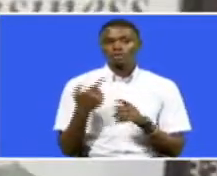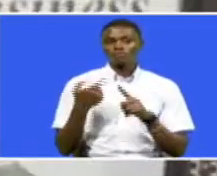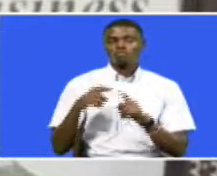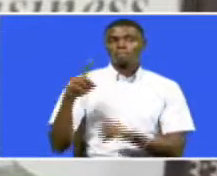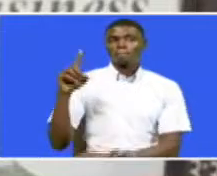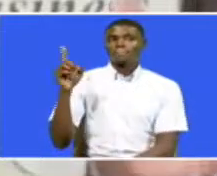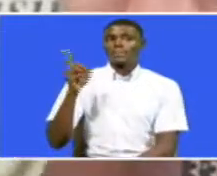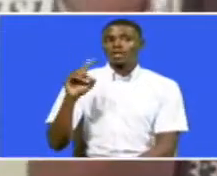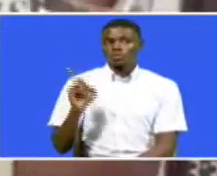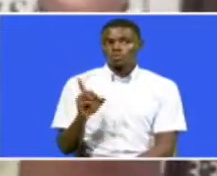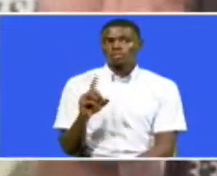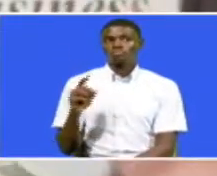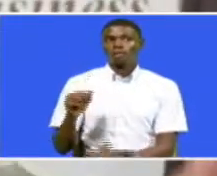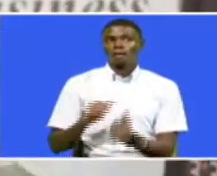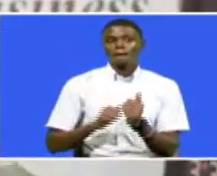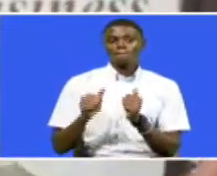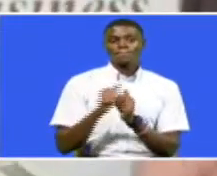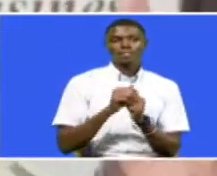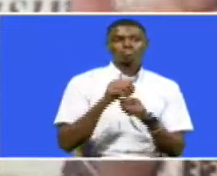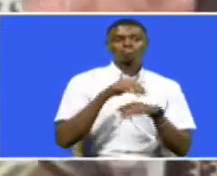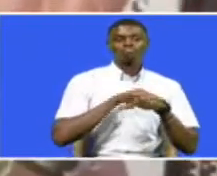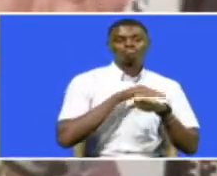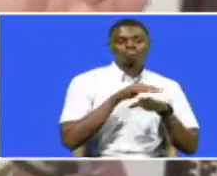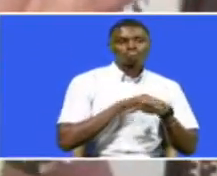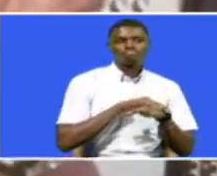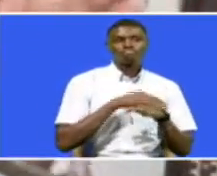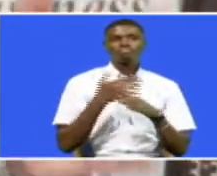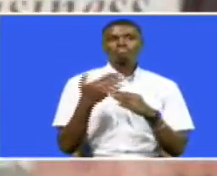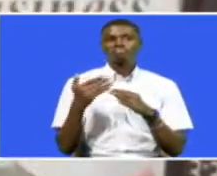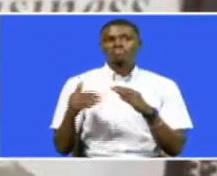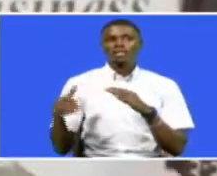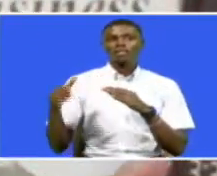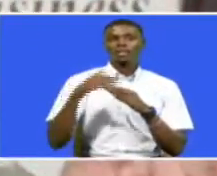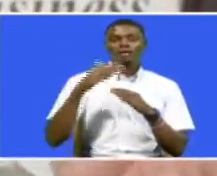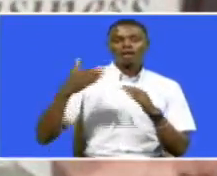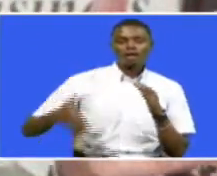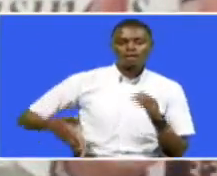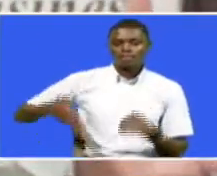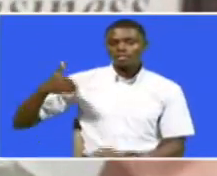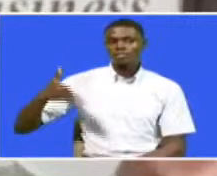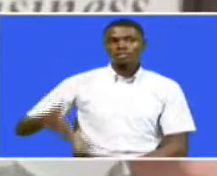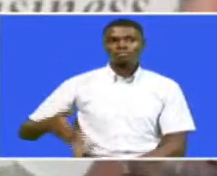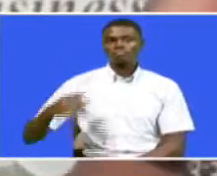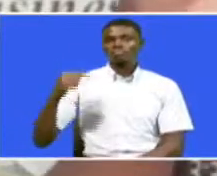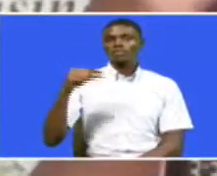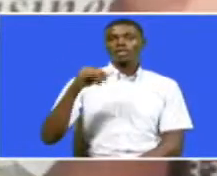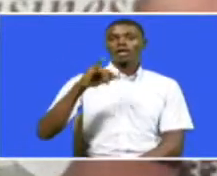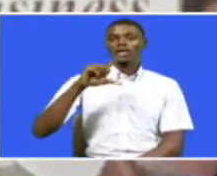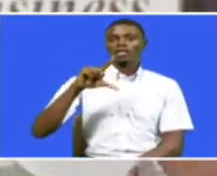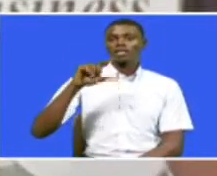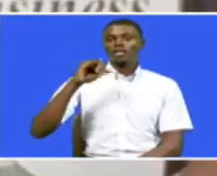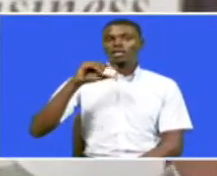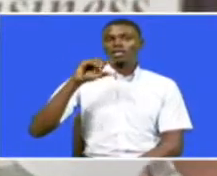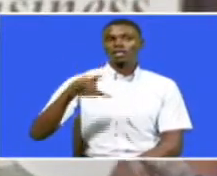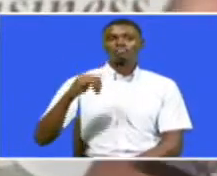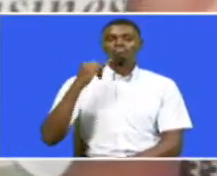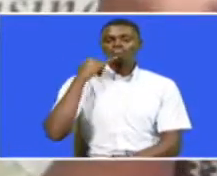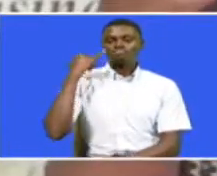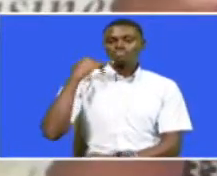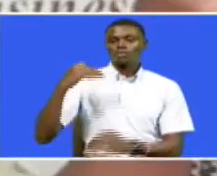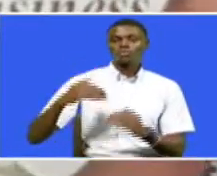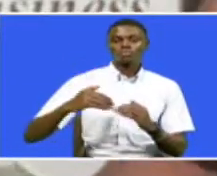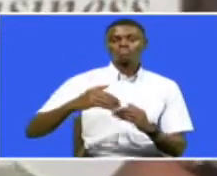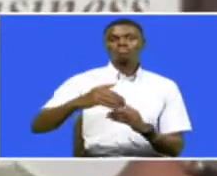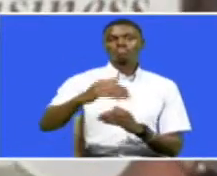Nairobi, as you pass through Kikuyu, you come to Naivasha, Gilgil, Nakuru,